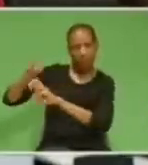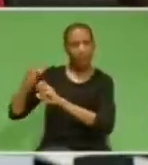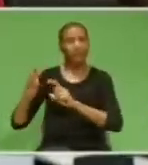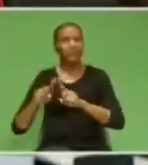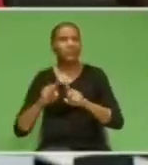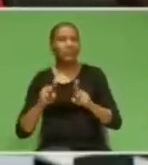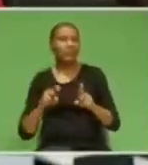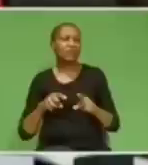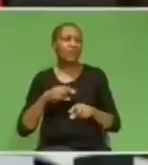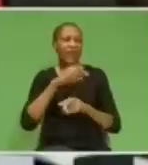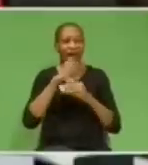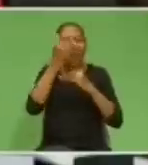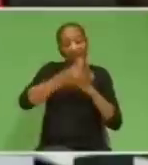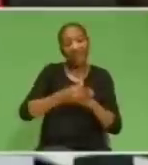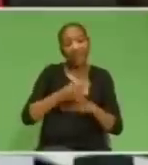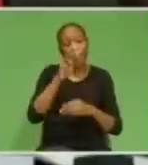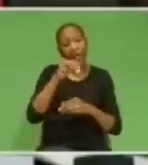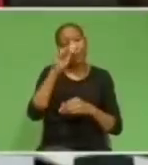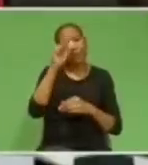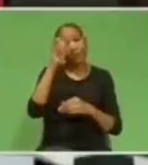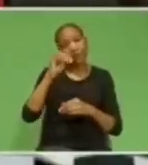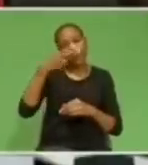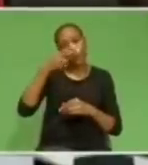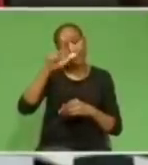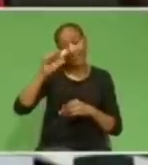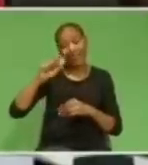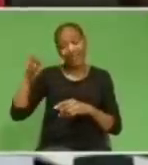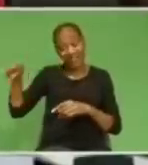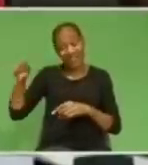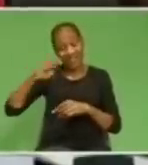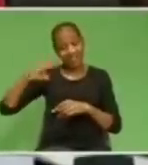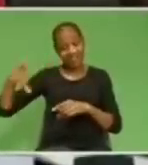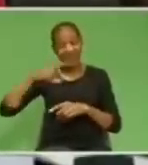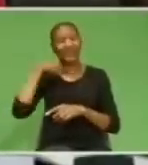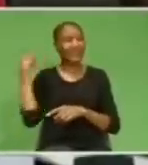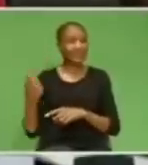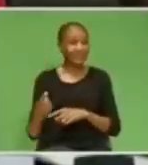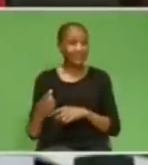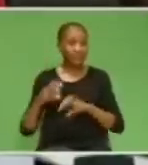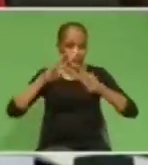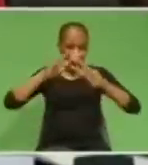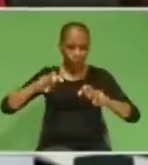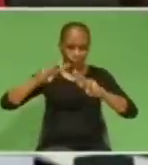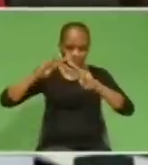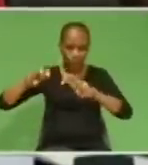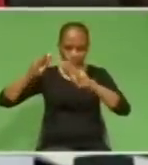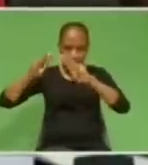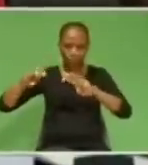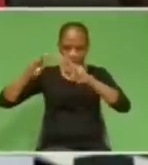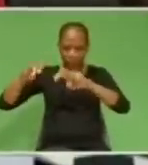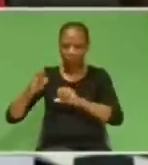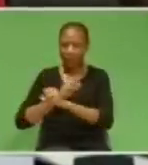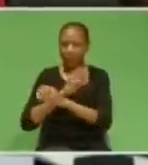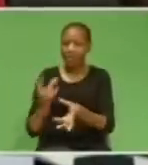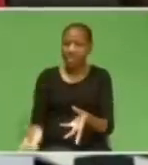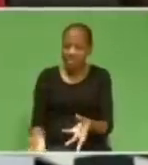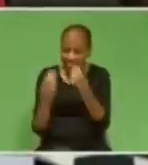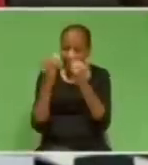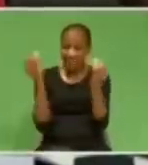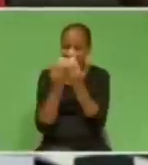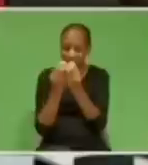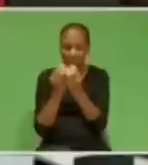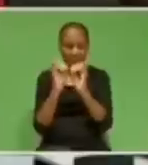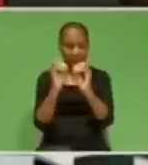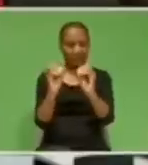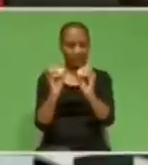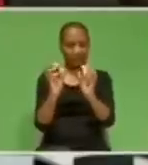publicized brutal murder of Namhla Mthwa in Umtata, Eastern Cape had reached a dead end. And